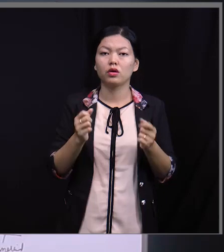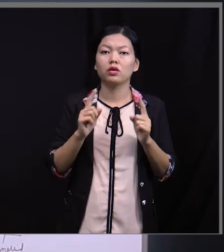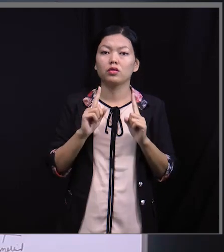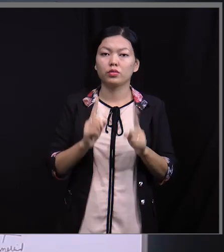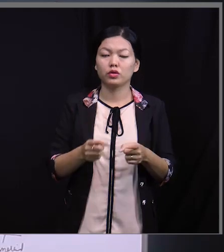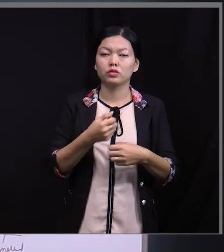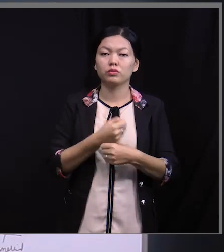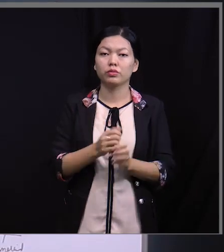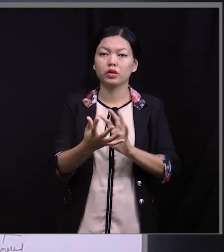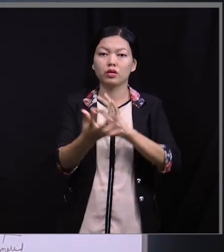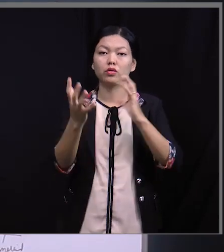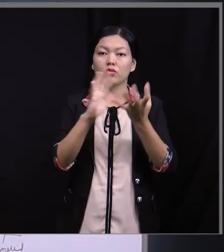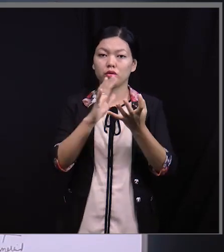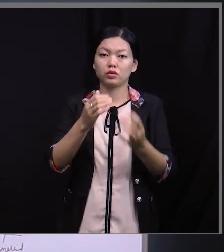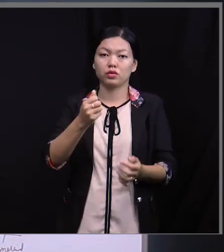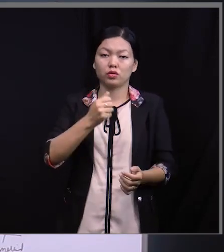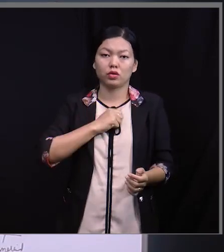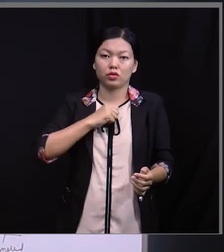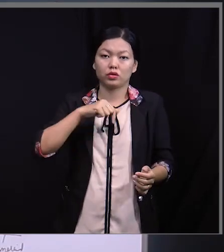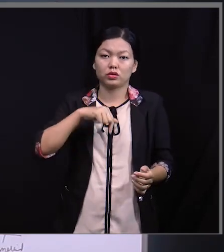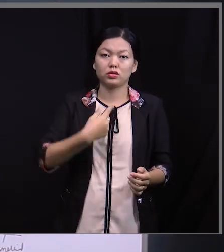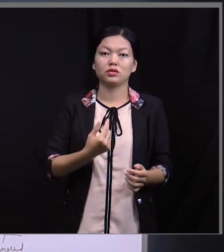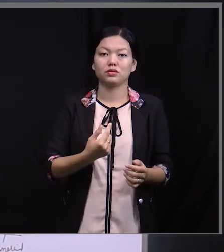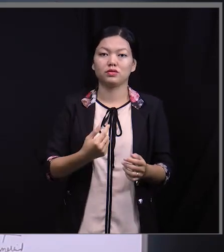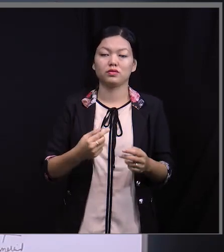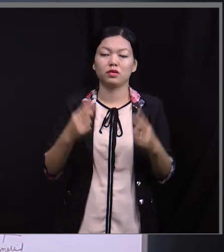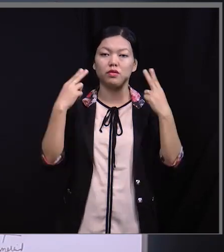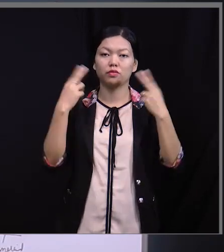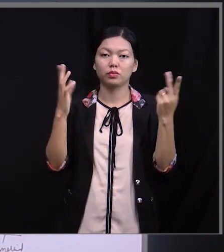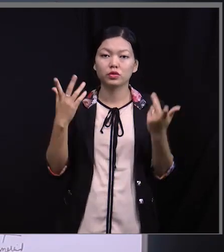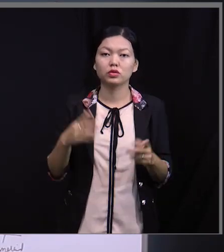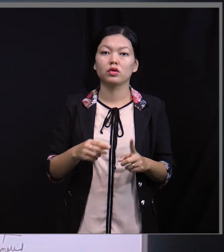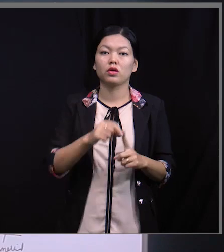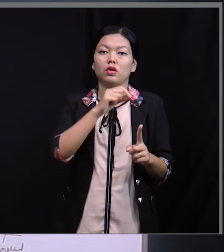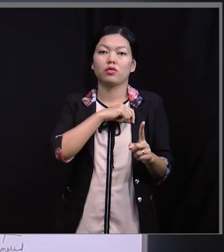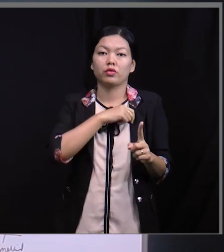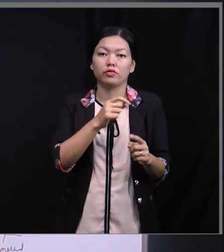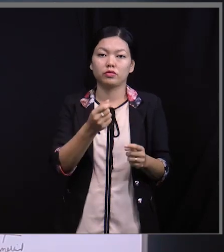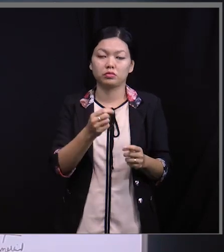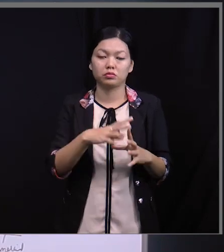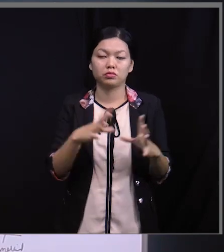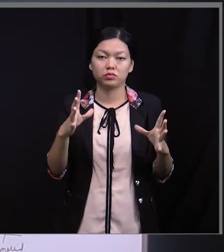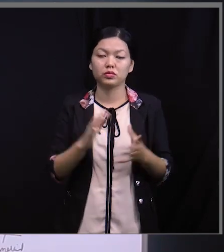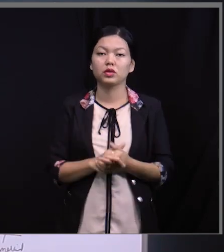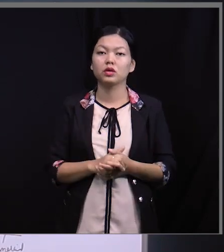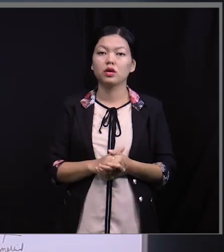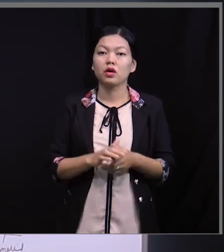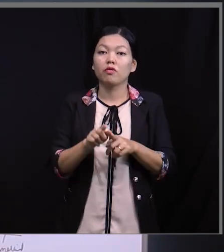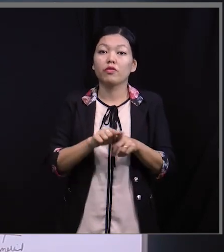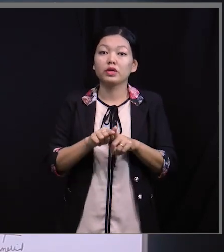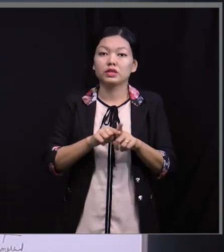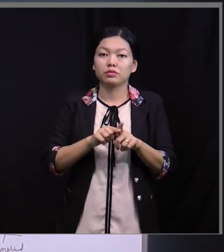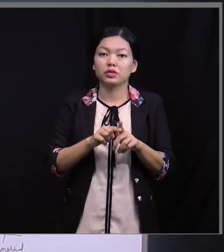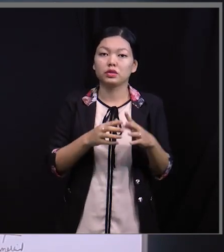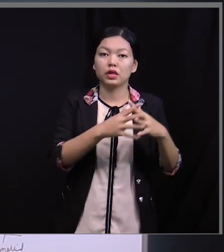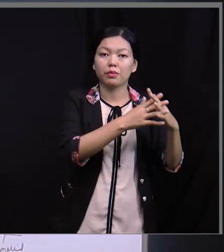gain prosperity, because if we have more entrepreneurs, then the country will be more developed. As